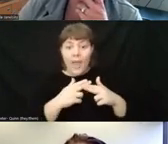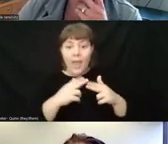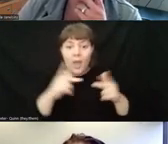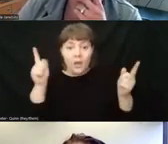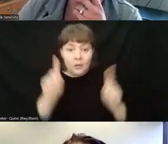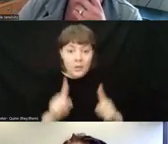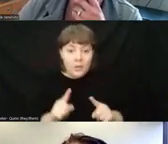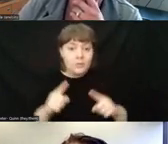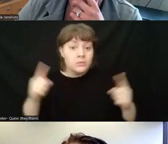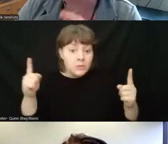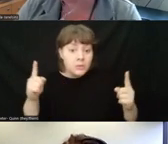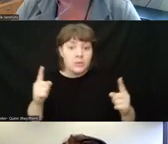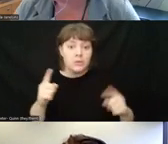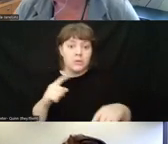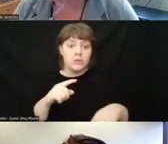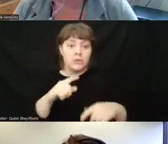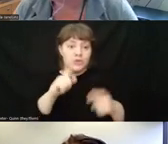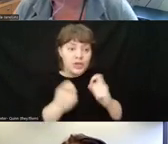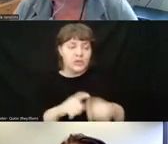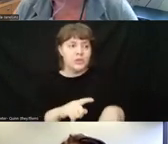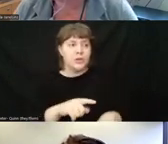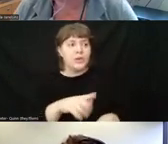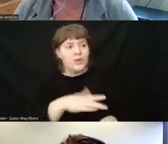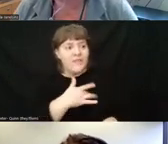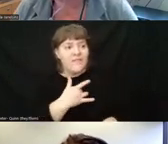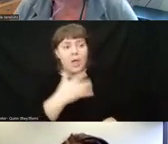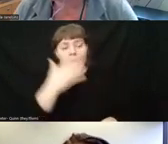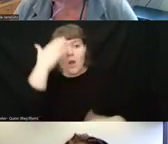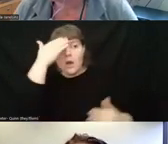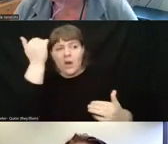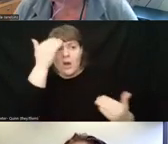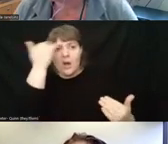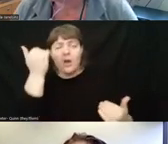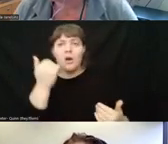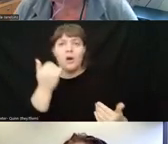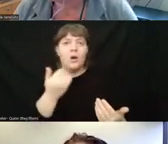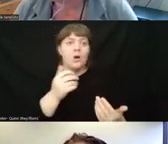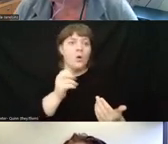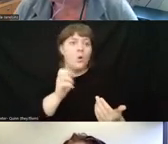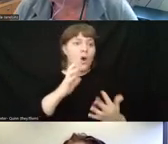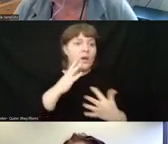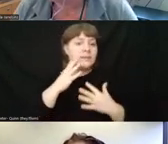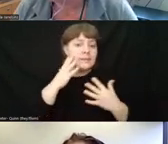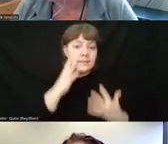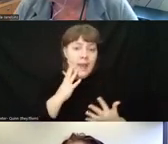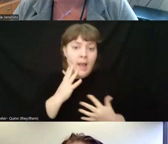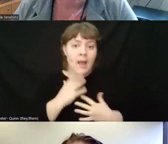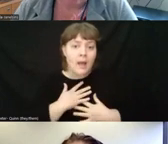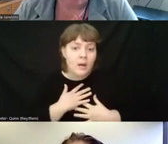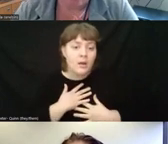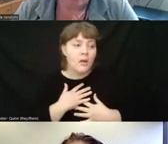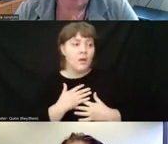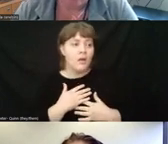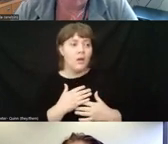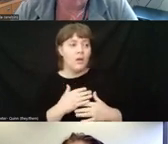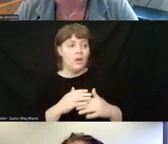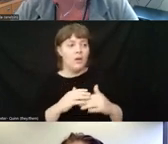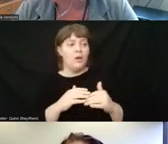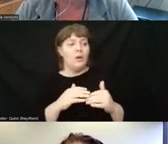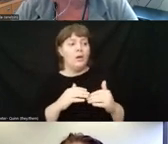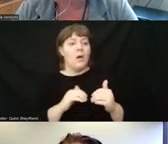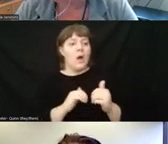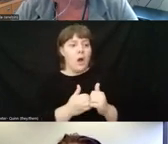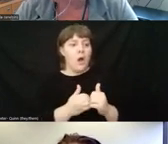Um, do they feel forgetful? Do they feel sad? How can we recognize this and put